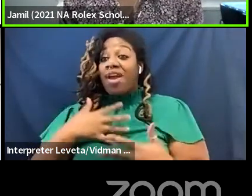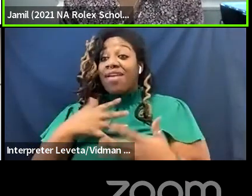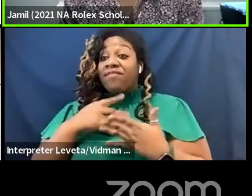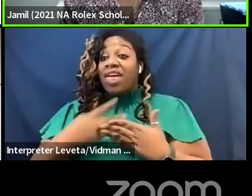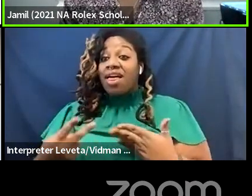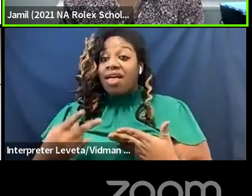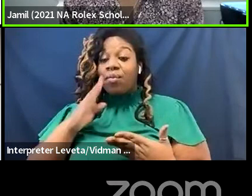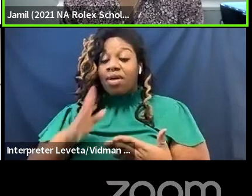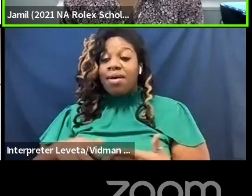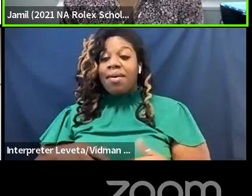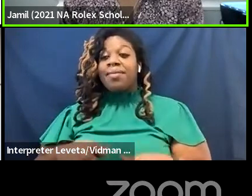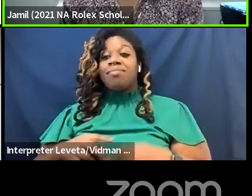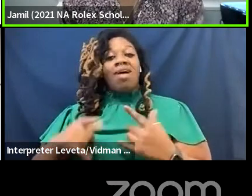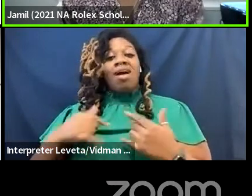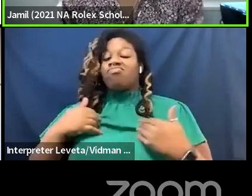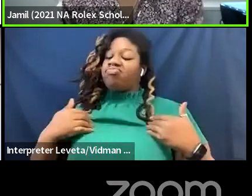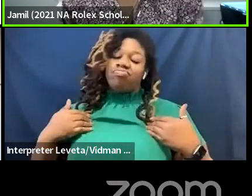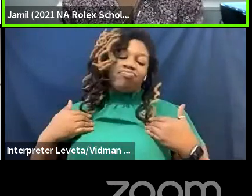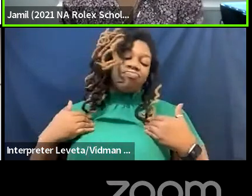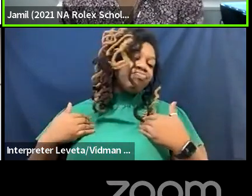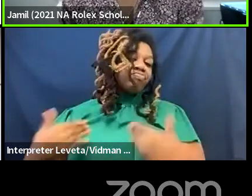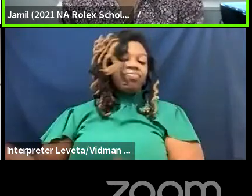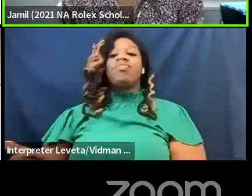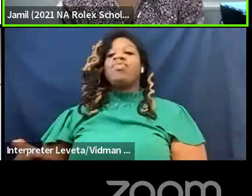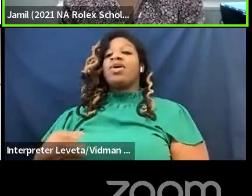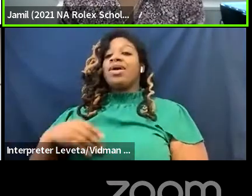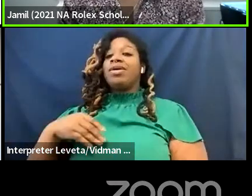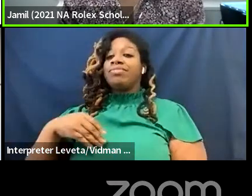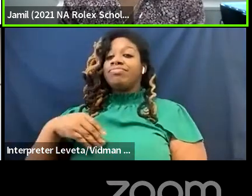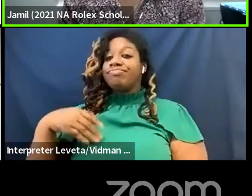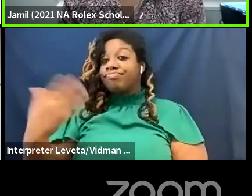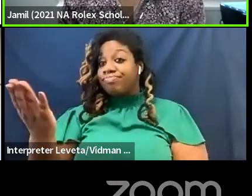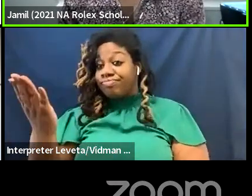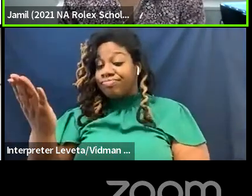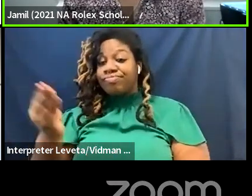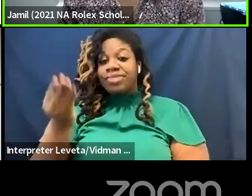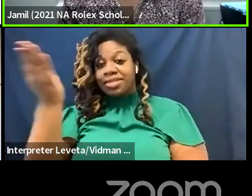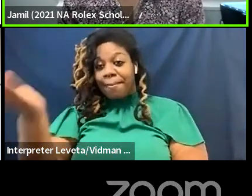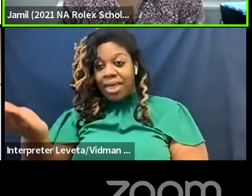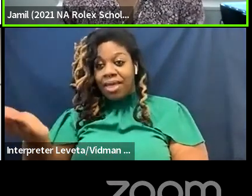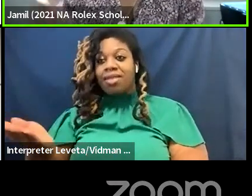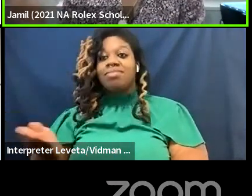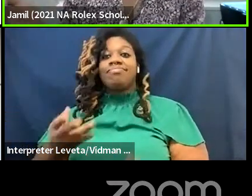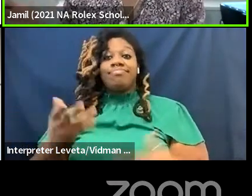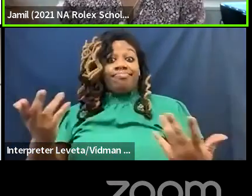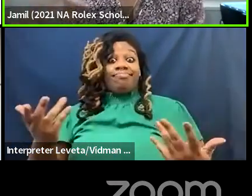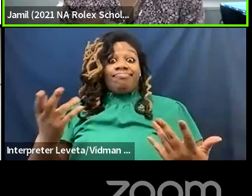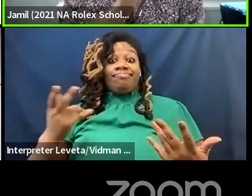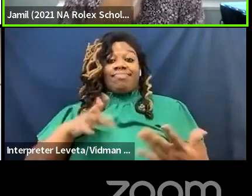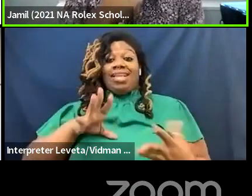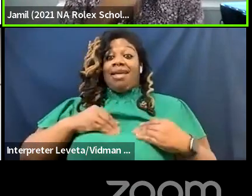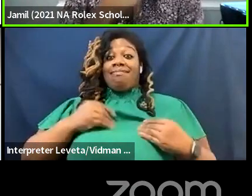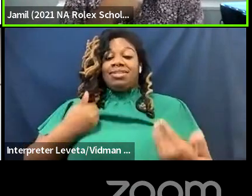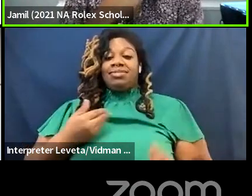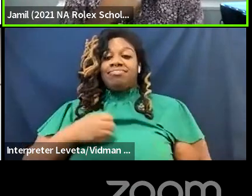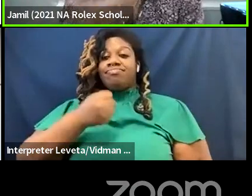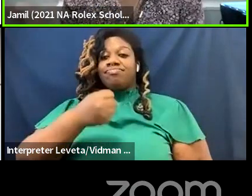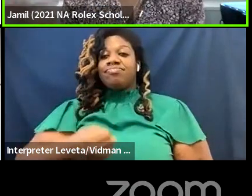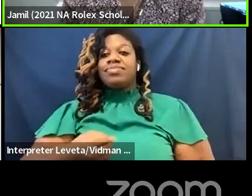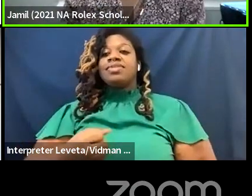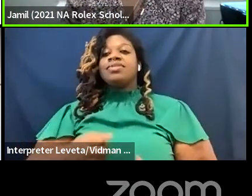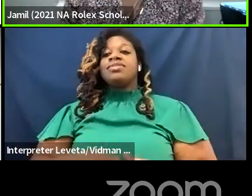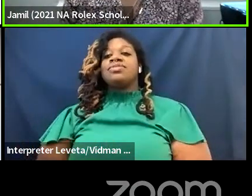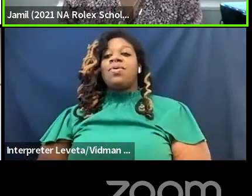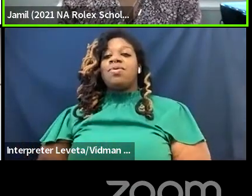And you know, I just went for it all the way, and here I am. You know, so kind of also in the same sense of what Andrea